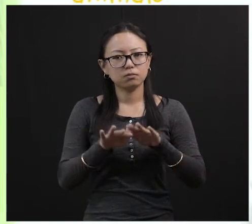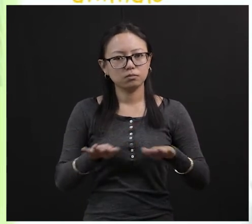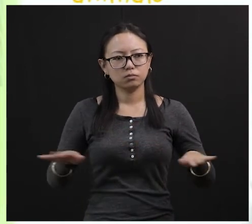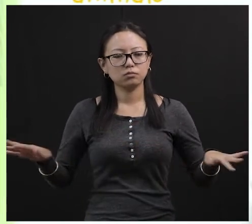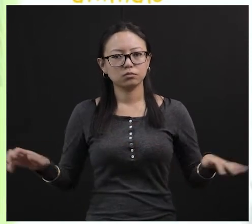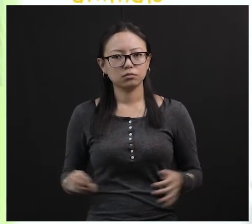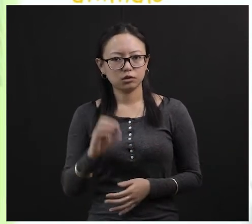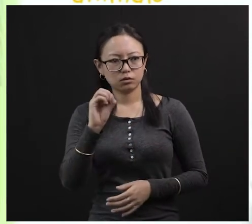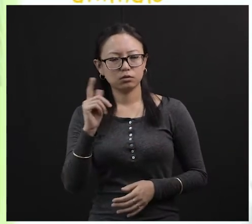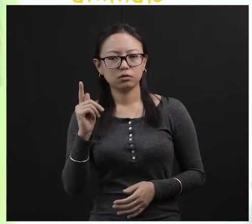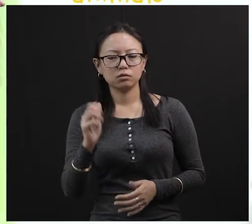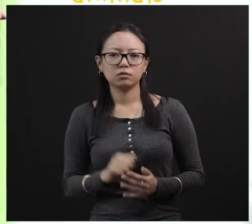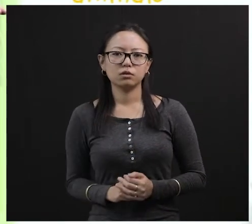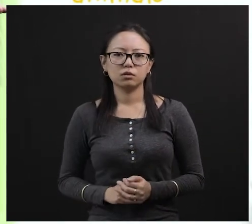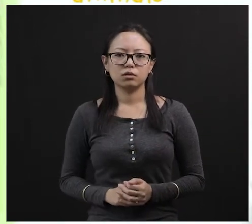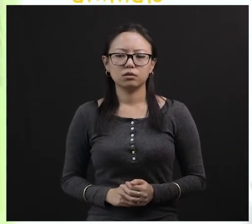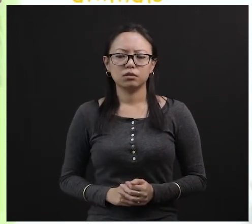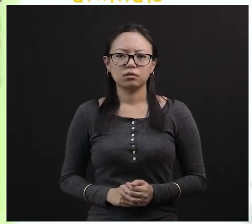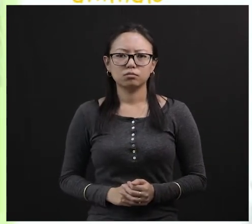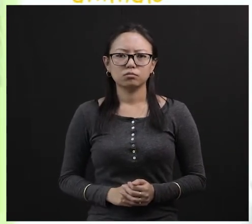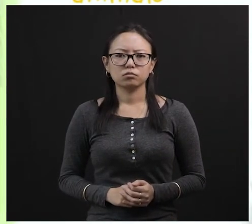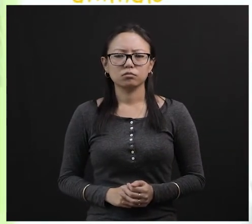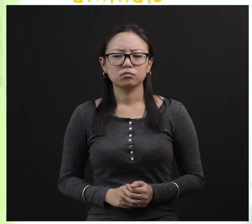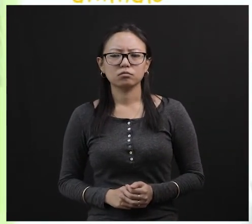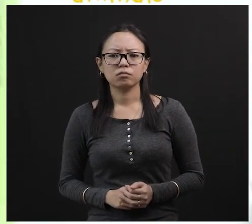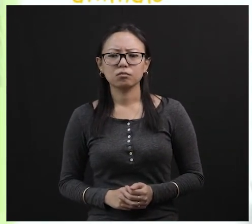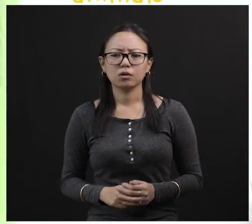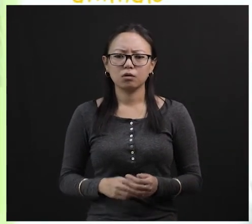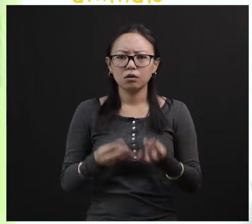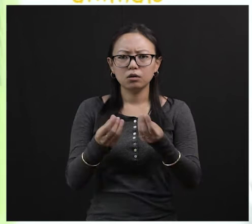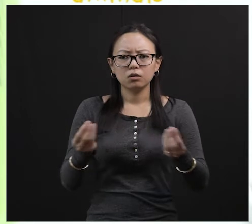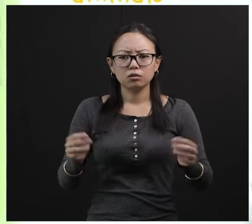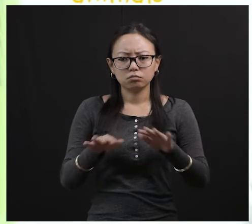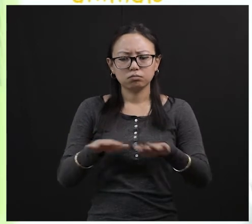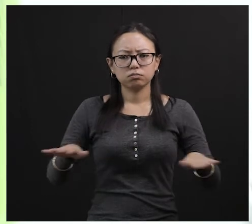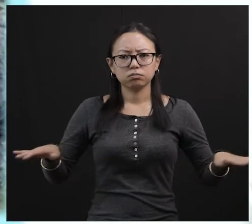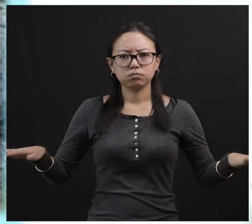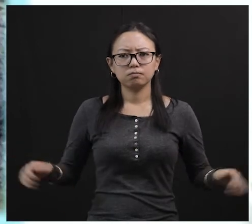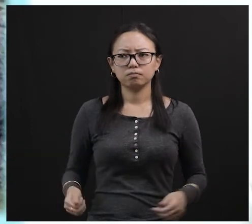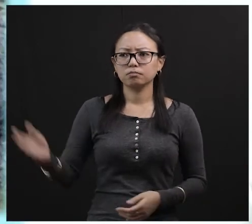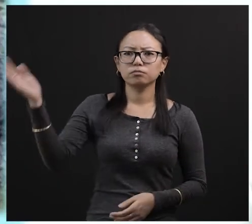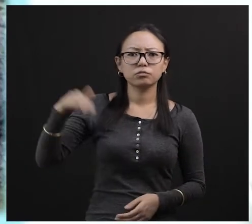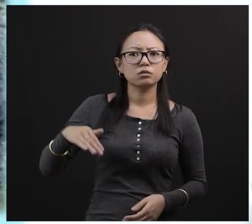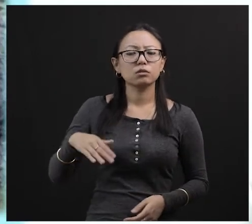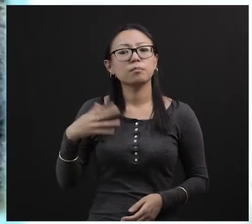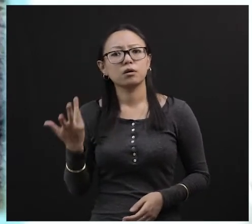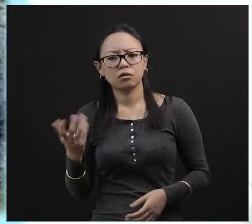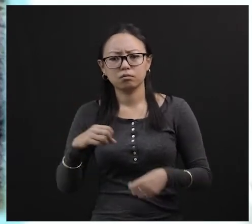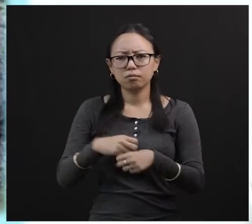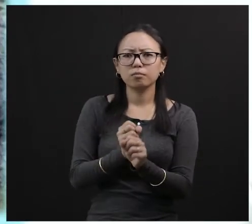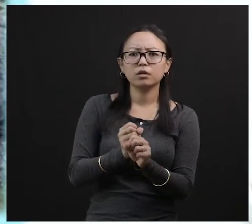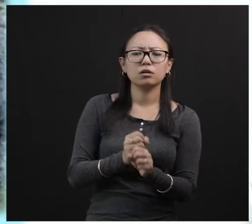said, how did the soil came? How do the soil exist? Let us find out the formation of